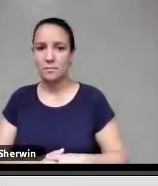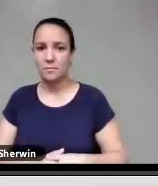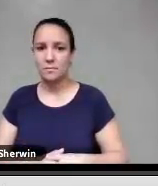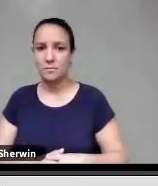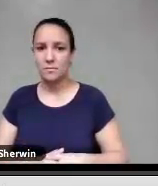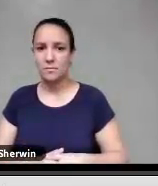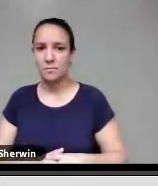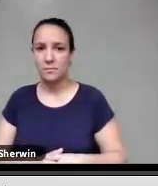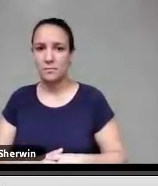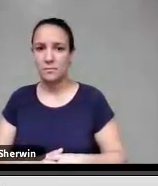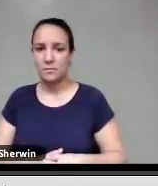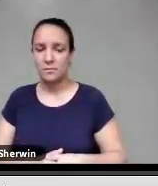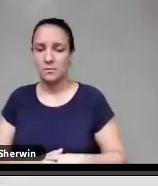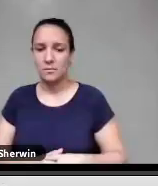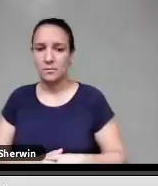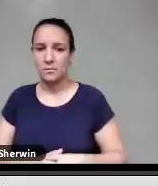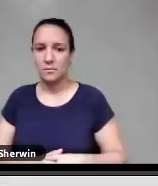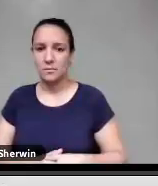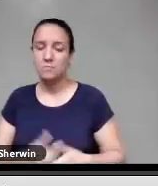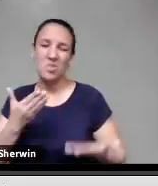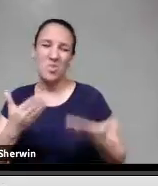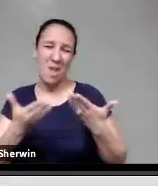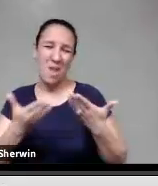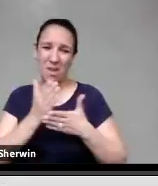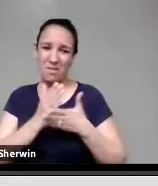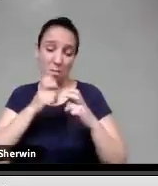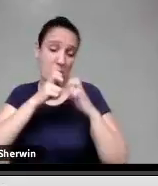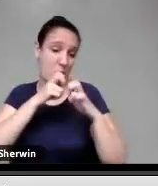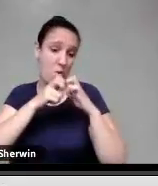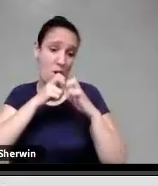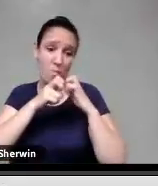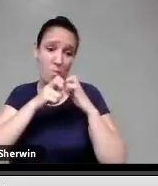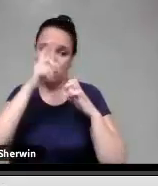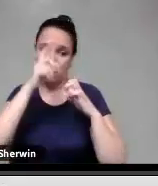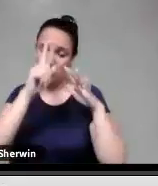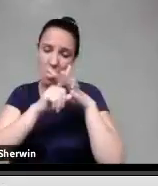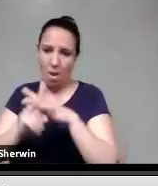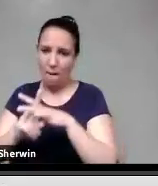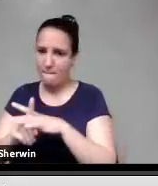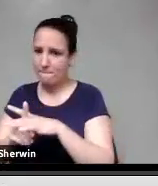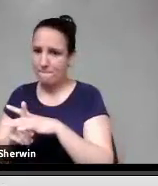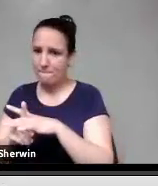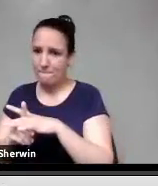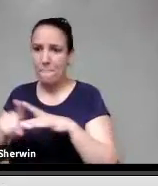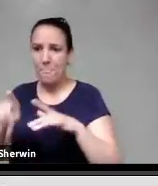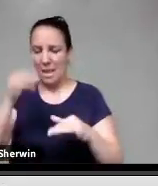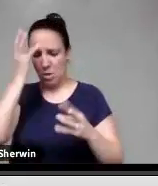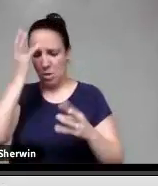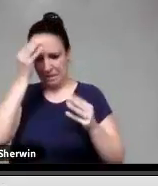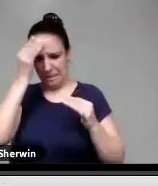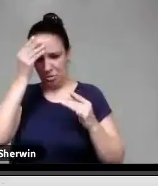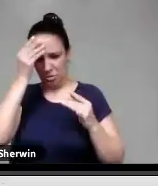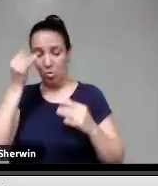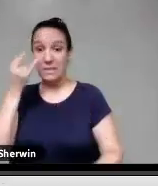whatever it might be. So there might be some issues there that you hadn't really thought through. And the reason I mention this is because if you go